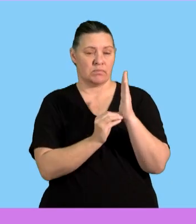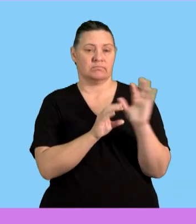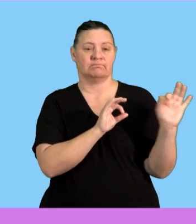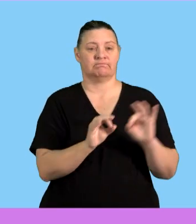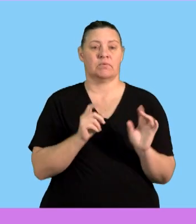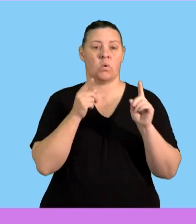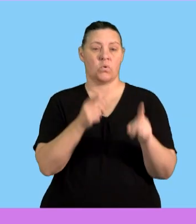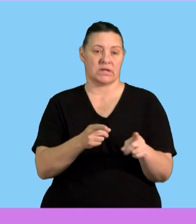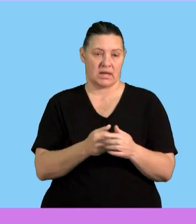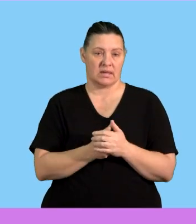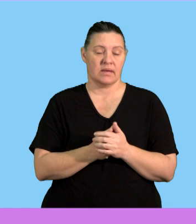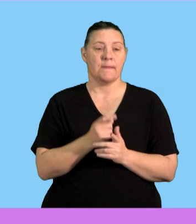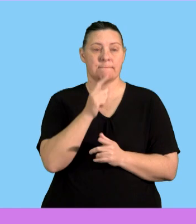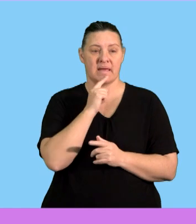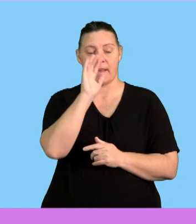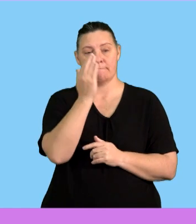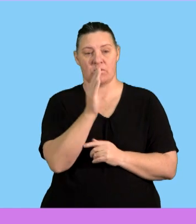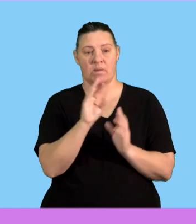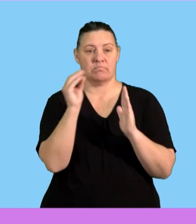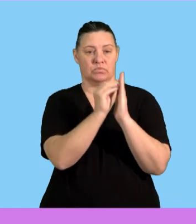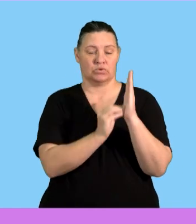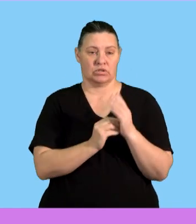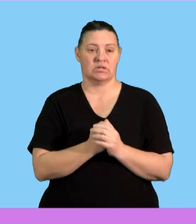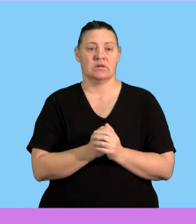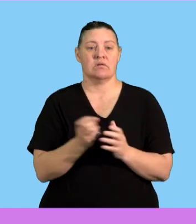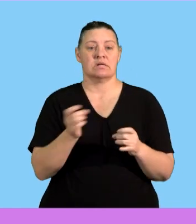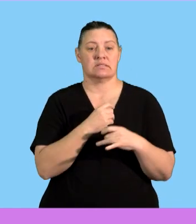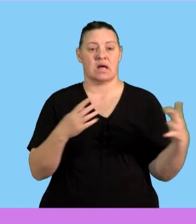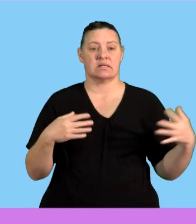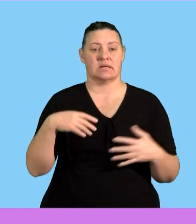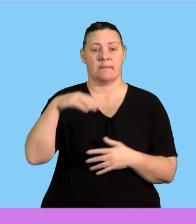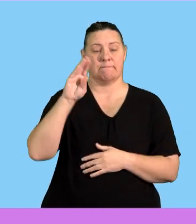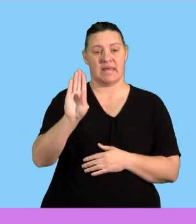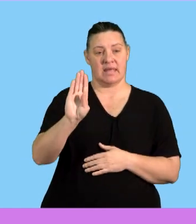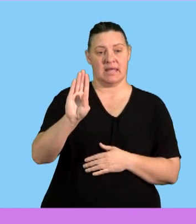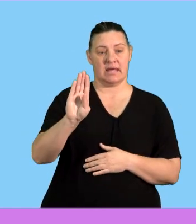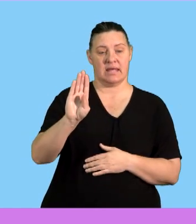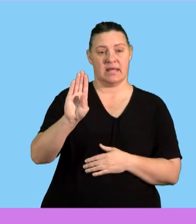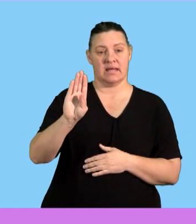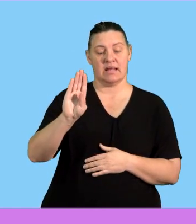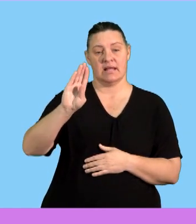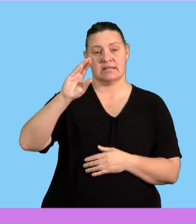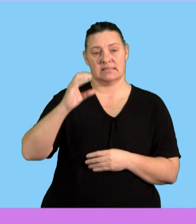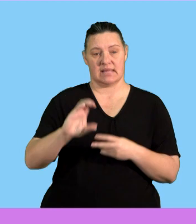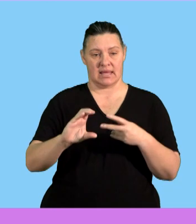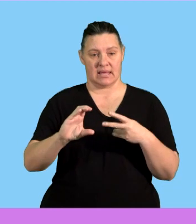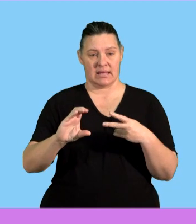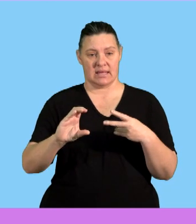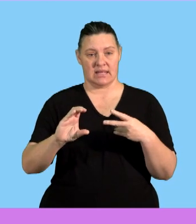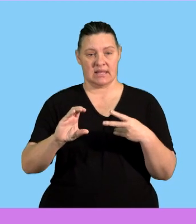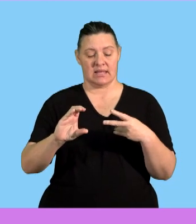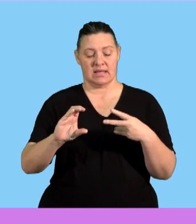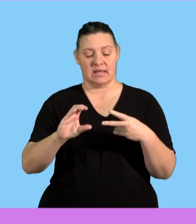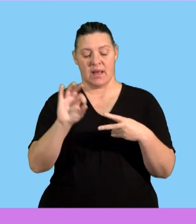And write down the correct order in which the mirror should be mounted. So I started off by saying B should be the first step.